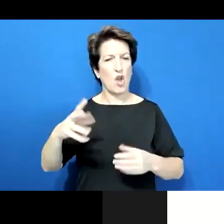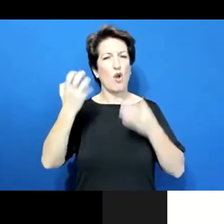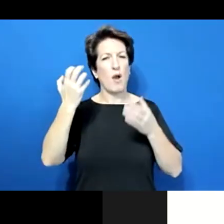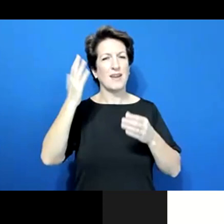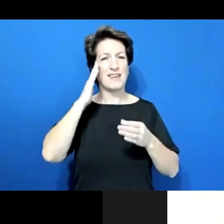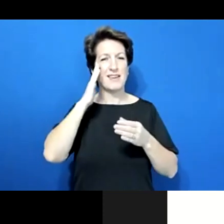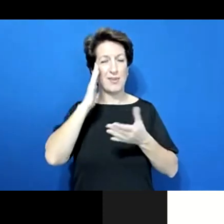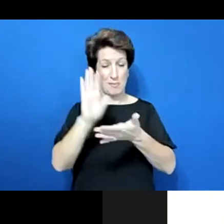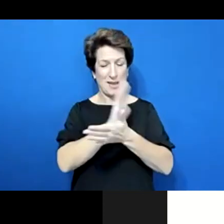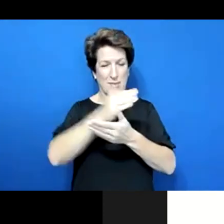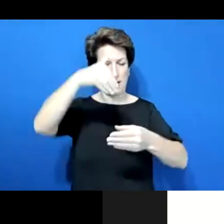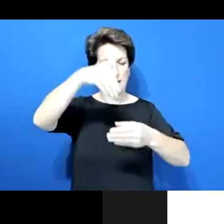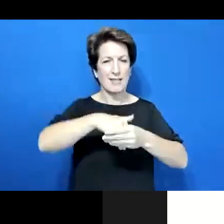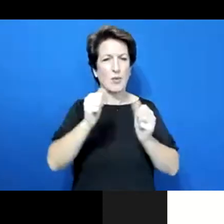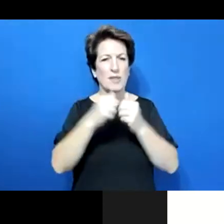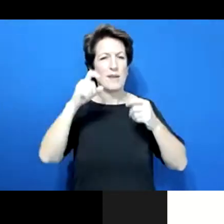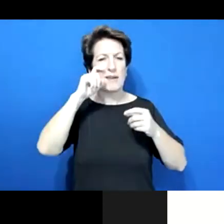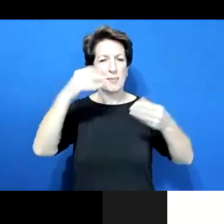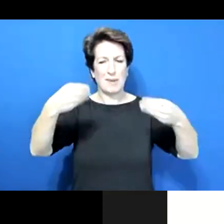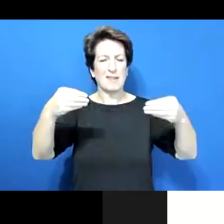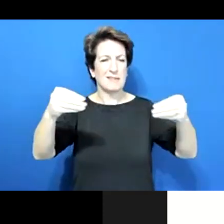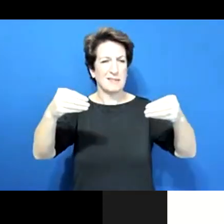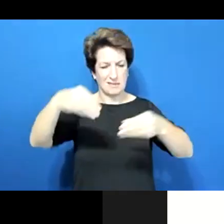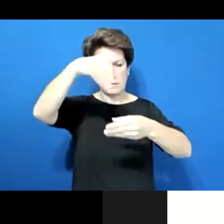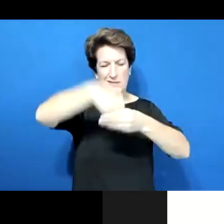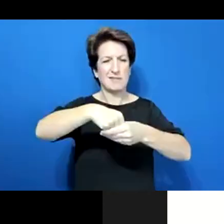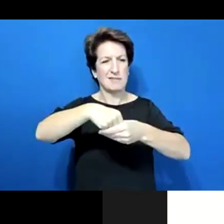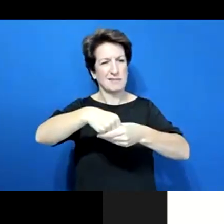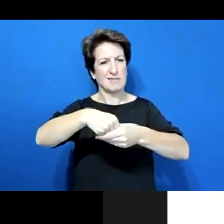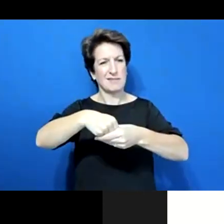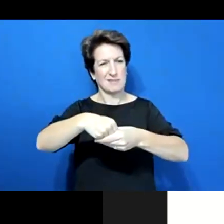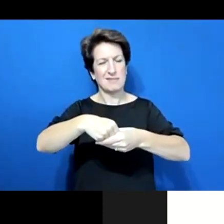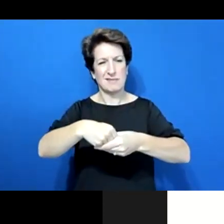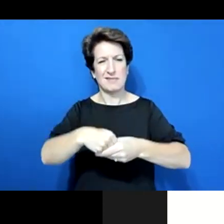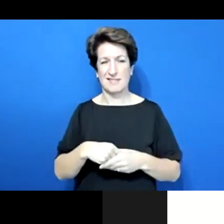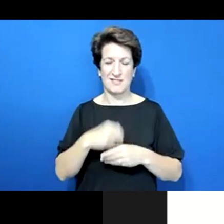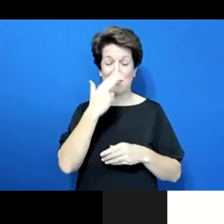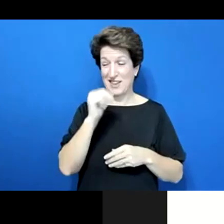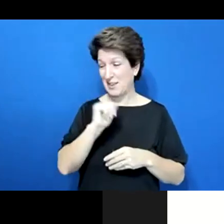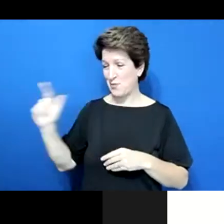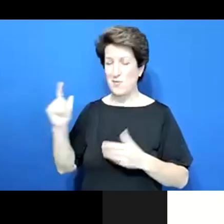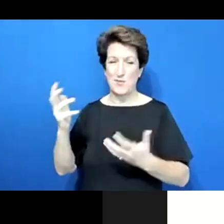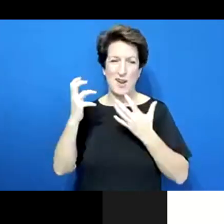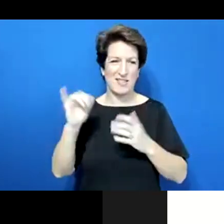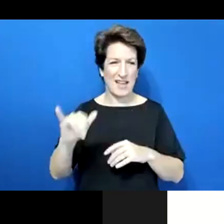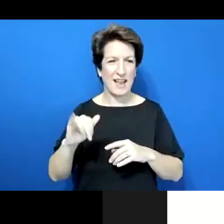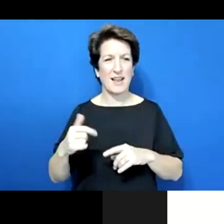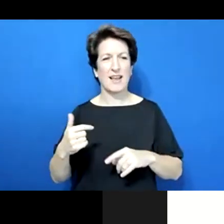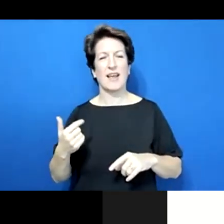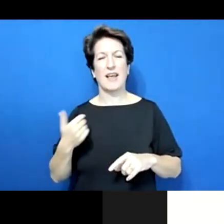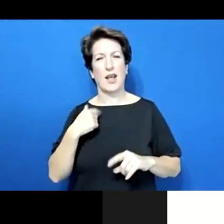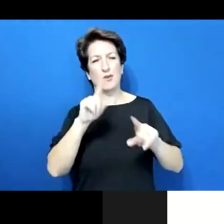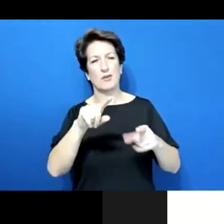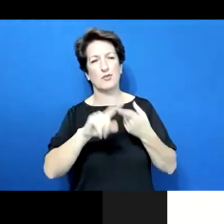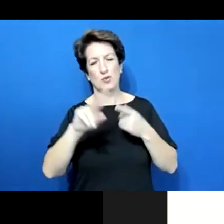Yeah. Yeah. The seniors, they all wanted them laminated. So here we are dropping off to UPS to